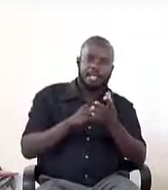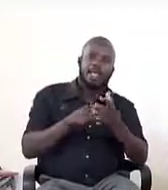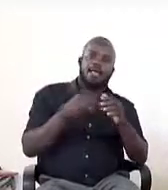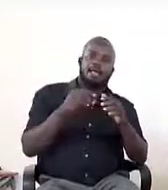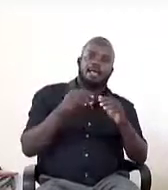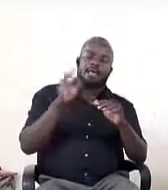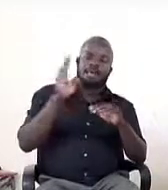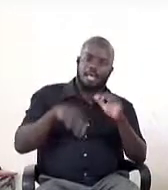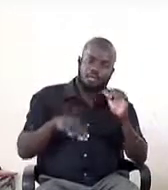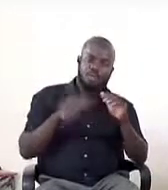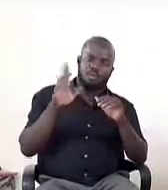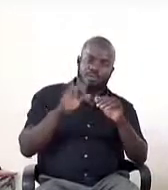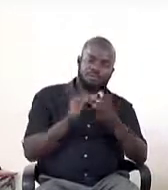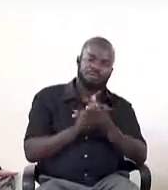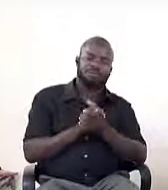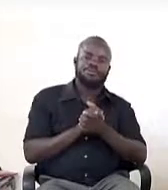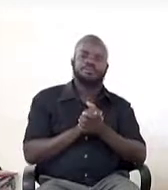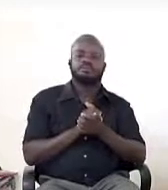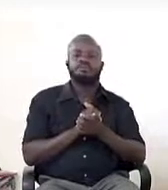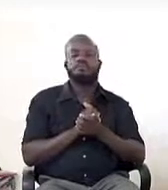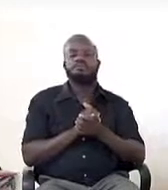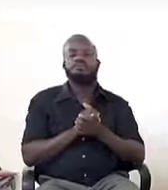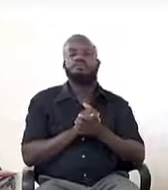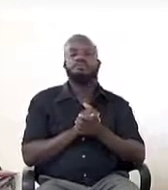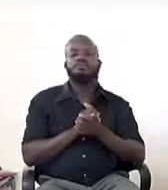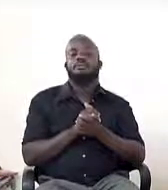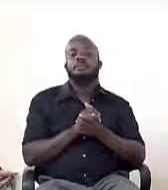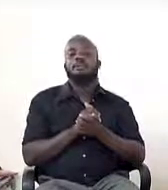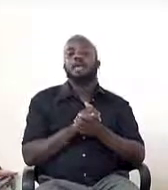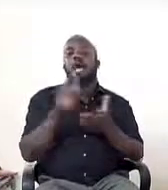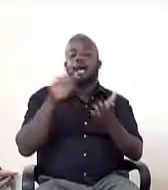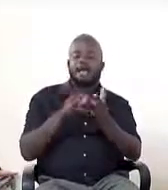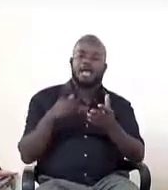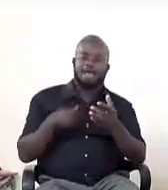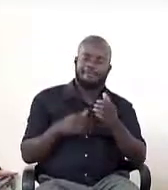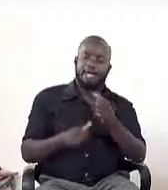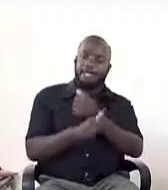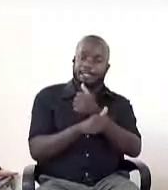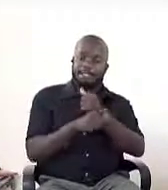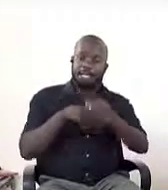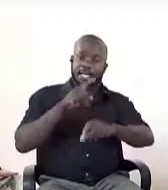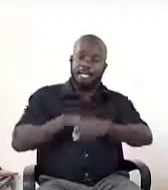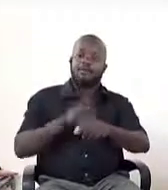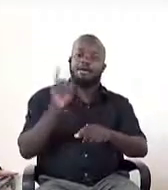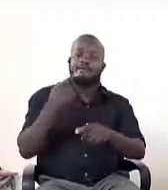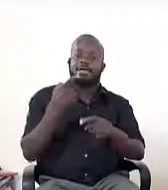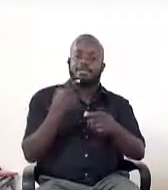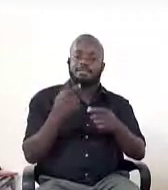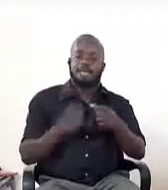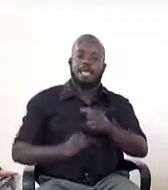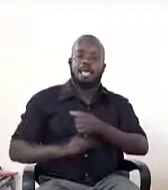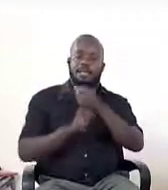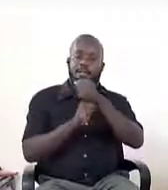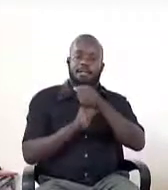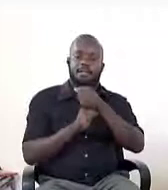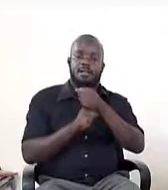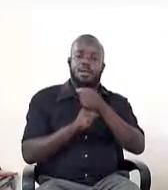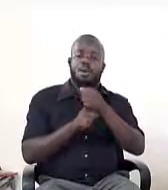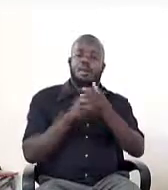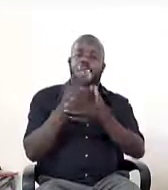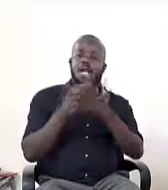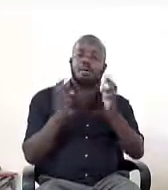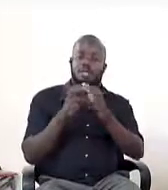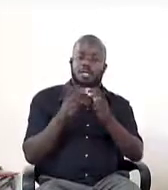of reused. So there's also a risk during first aid of blood